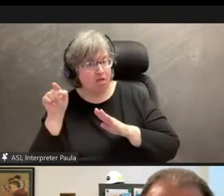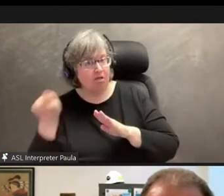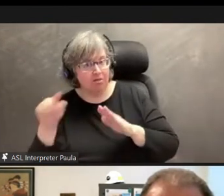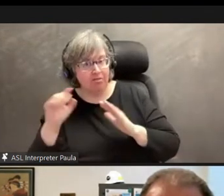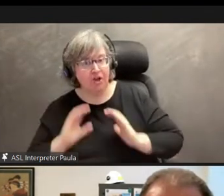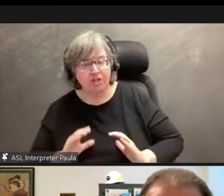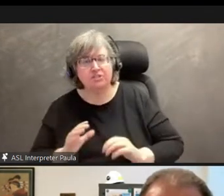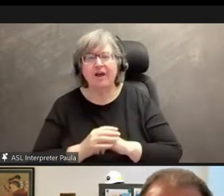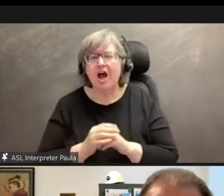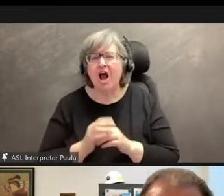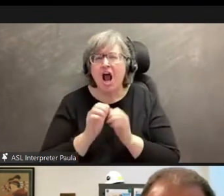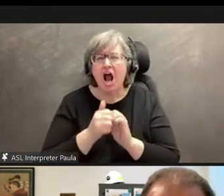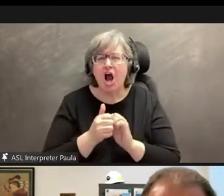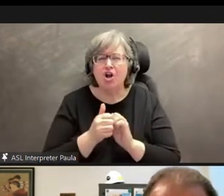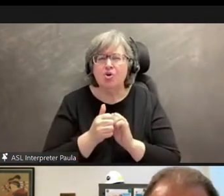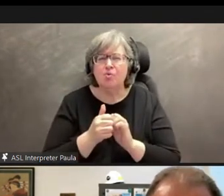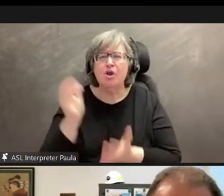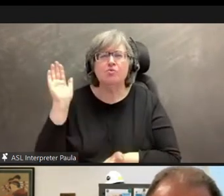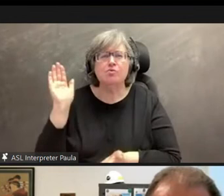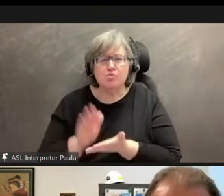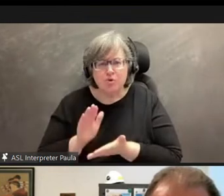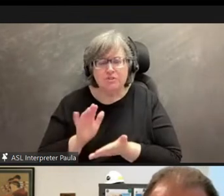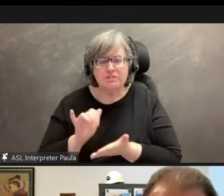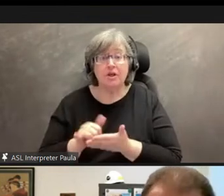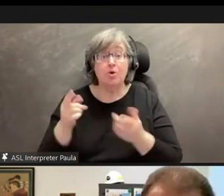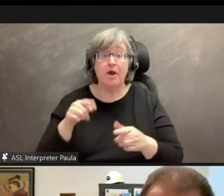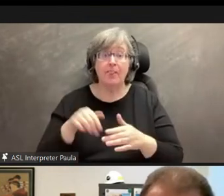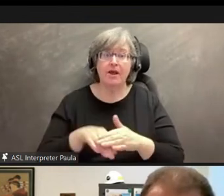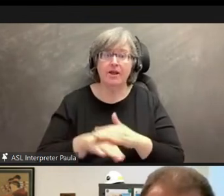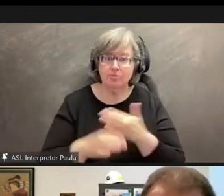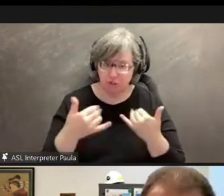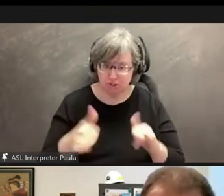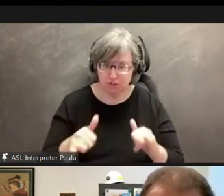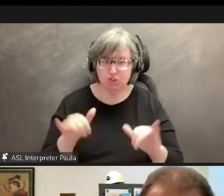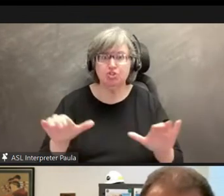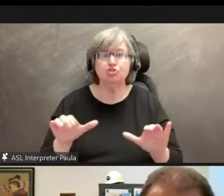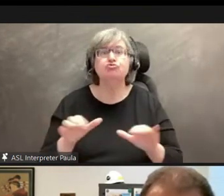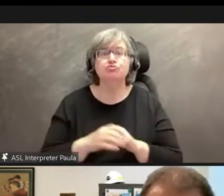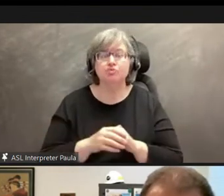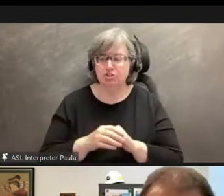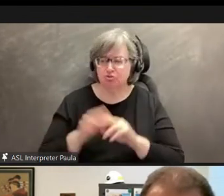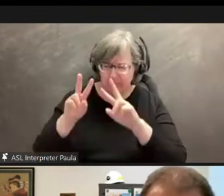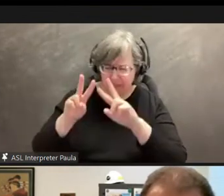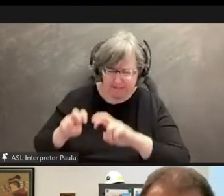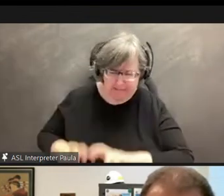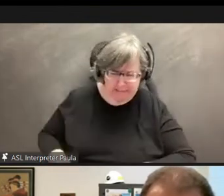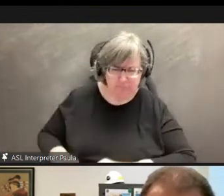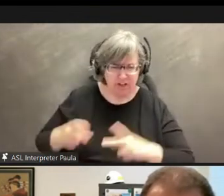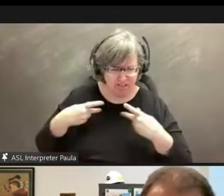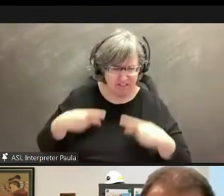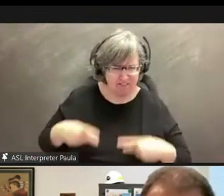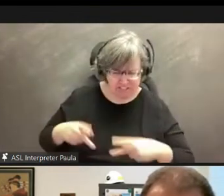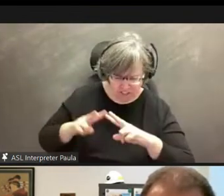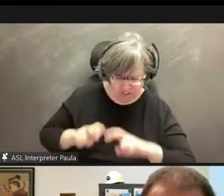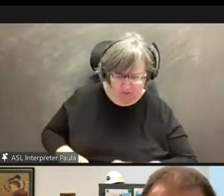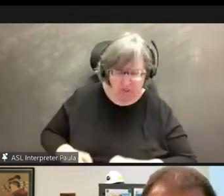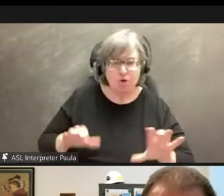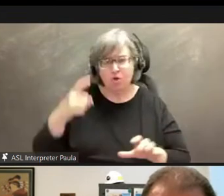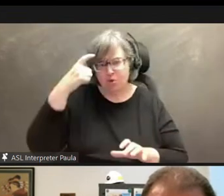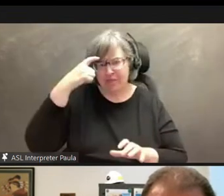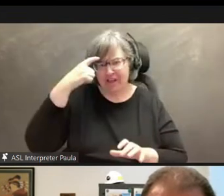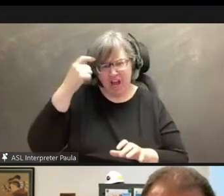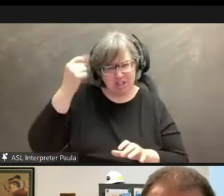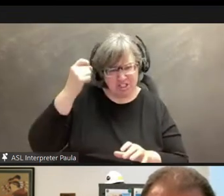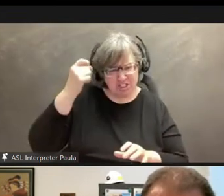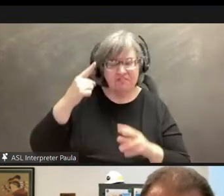it as how can we eliminate that? When they come in, we still do their physical assessments if needed. We do the cognitive